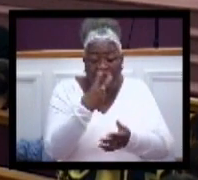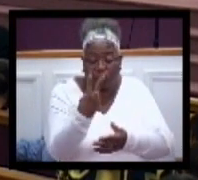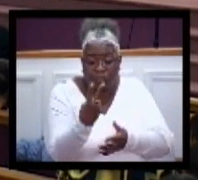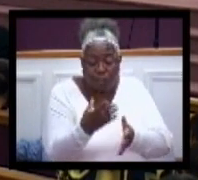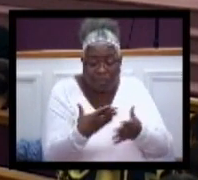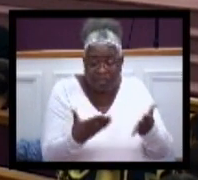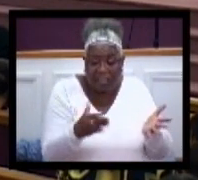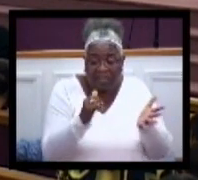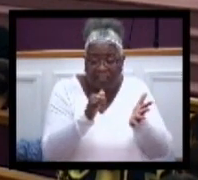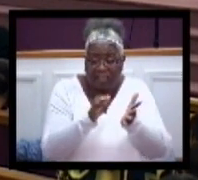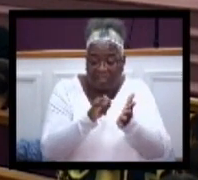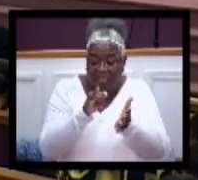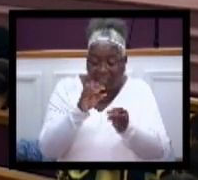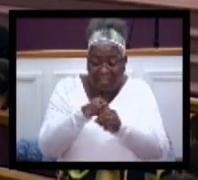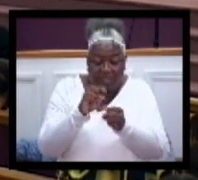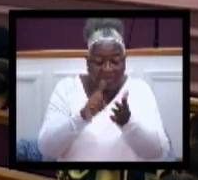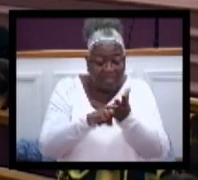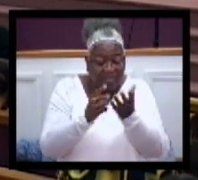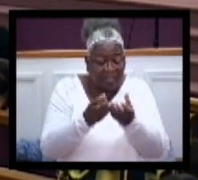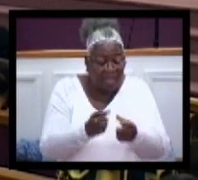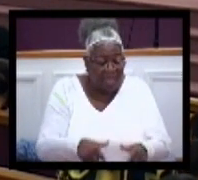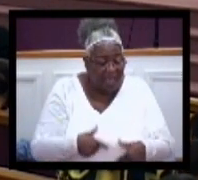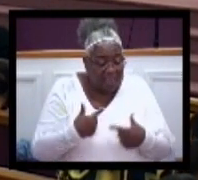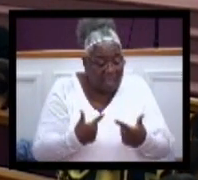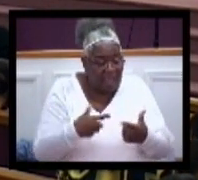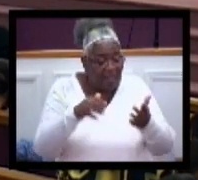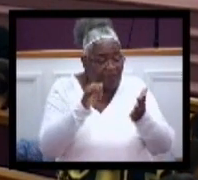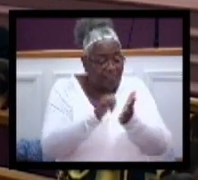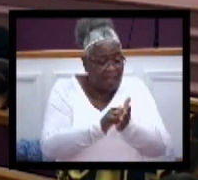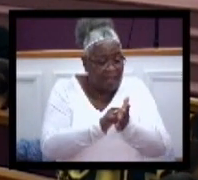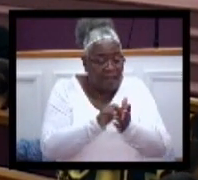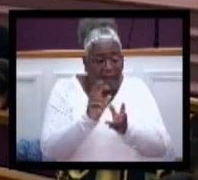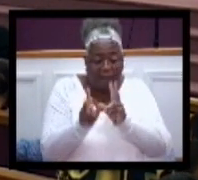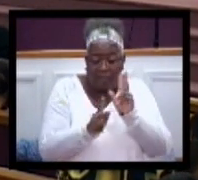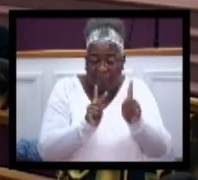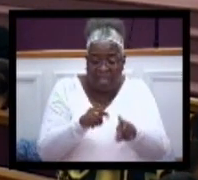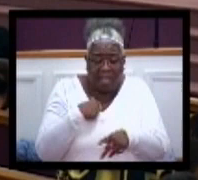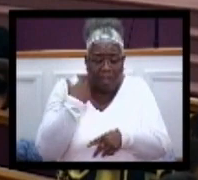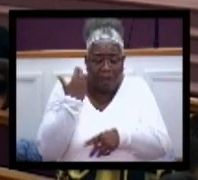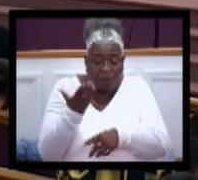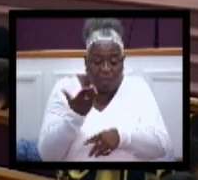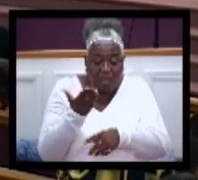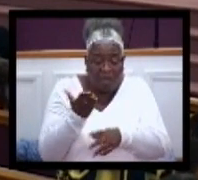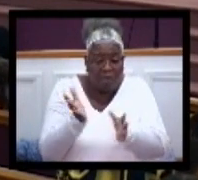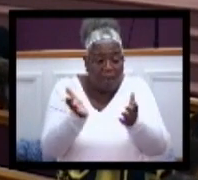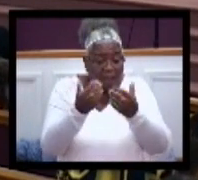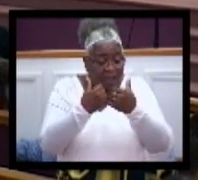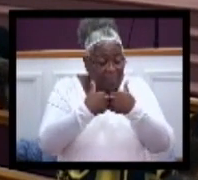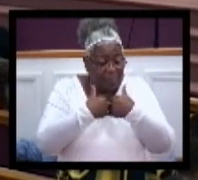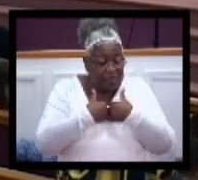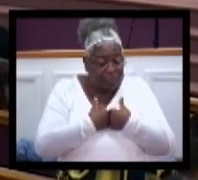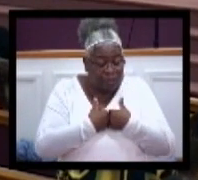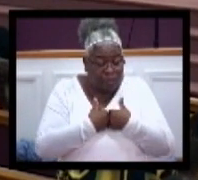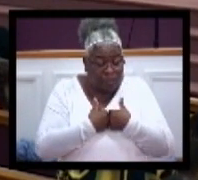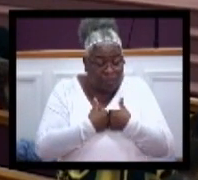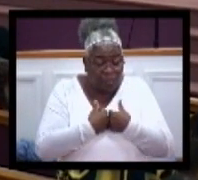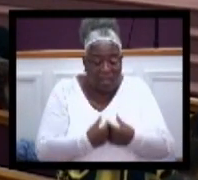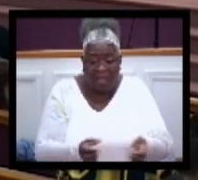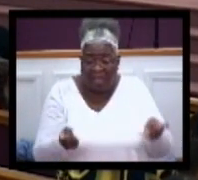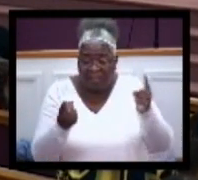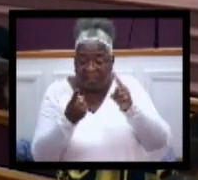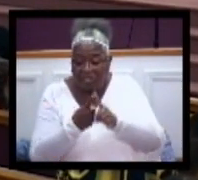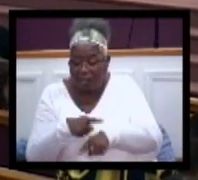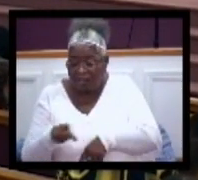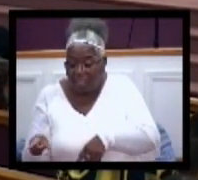things in this life that man will pursue until